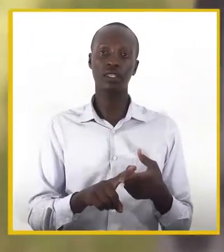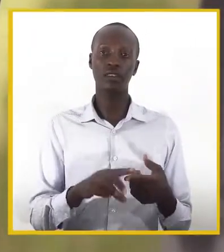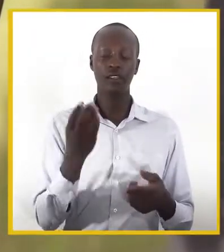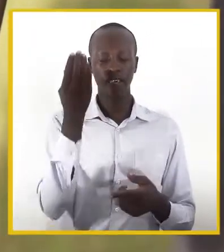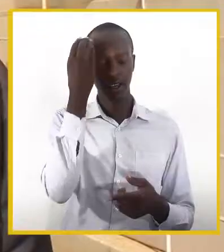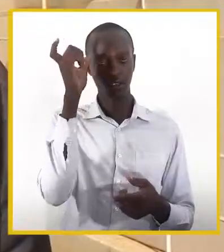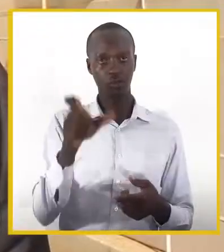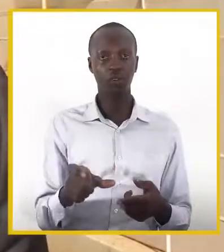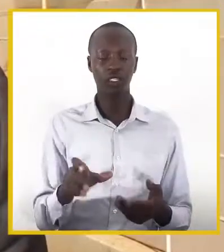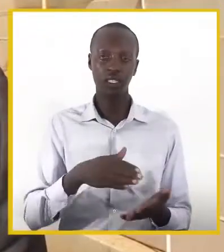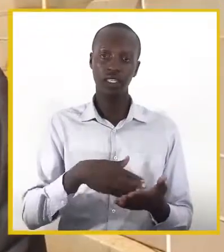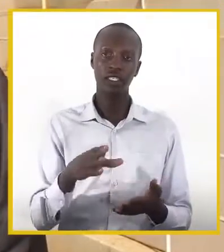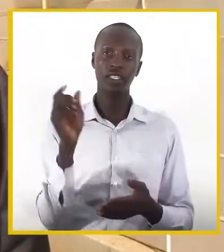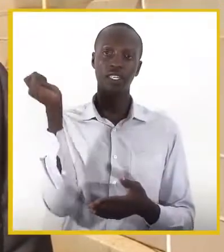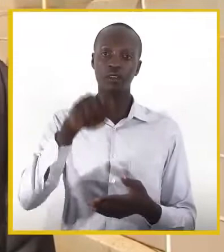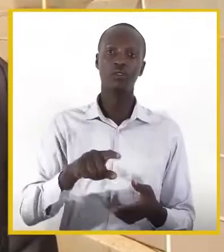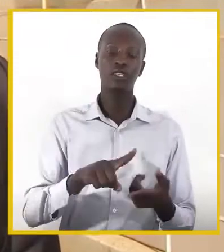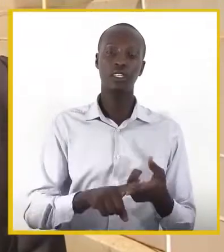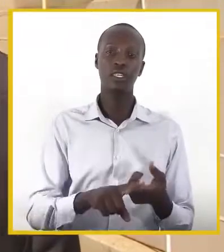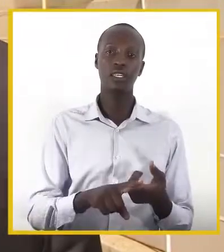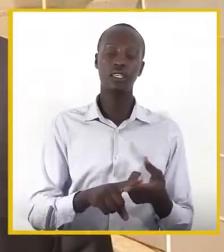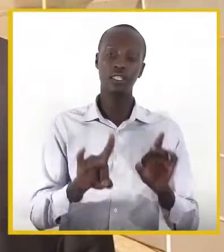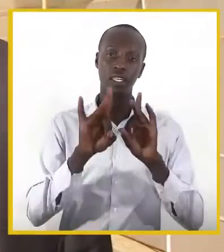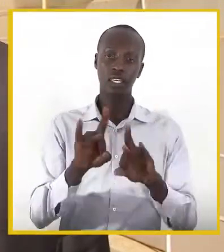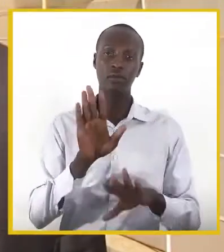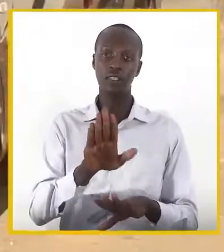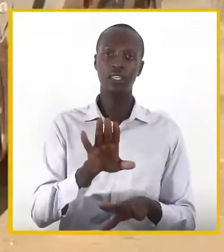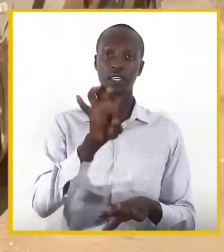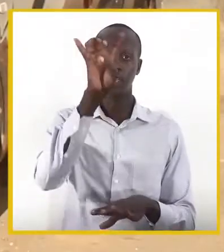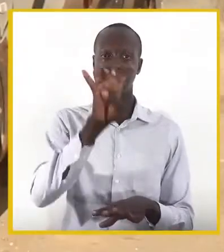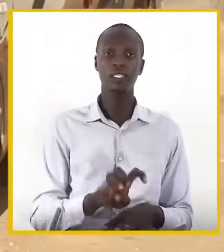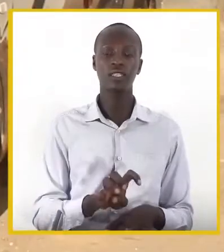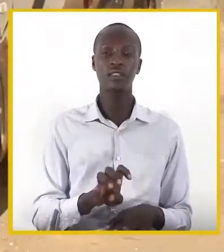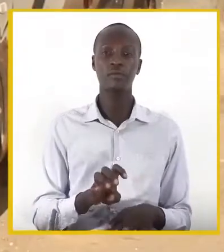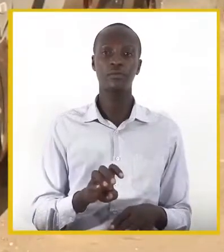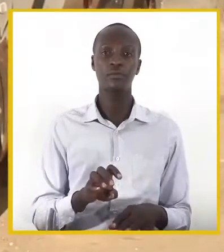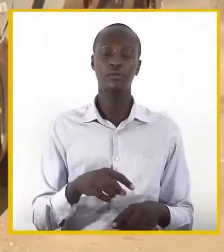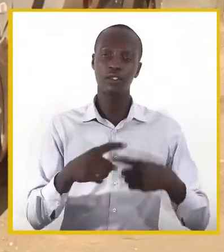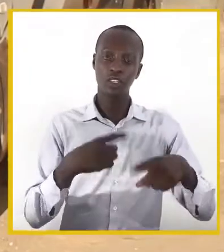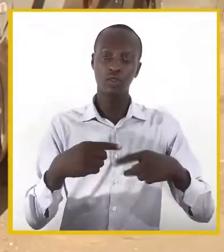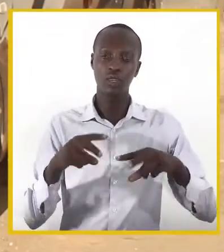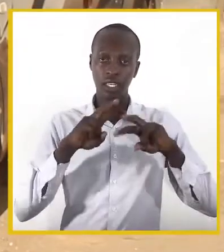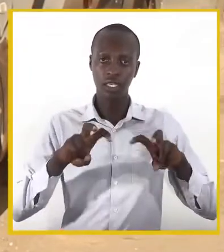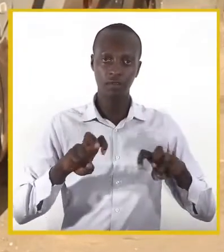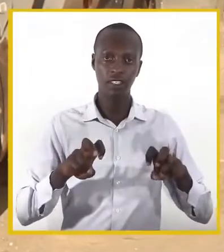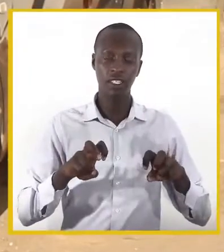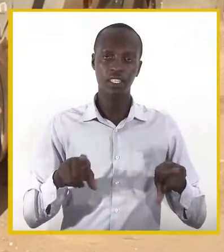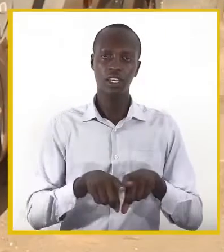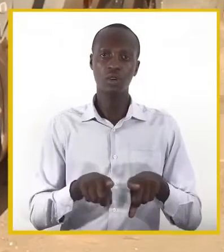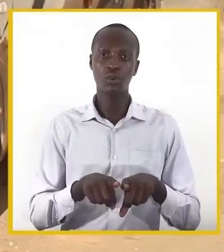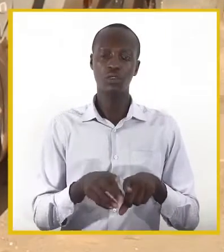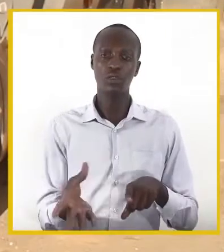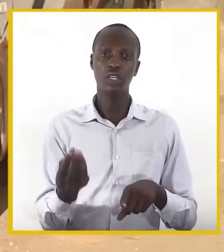have since appeared in court and they were remanded in custody. During the course of our investigations, we